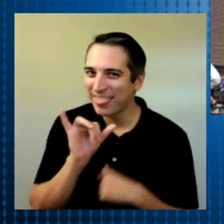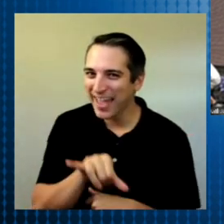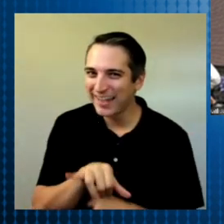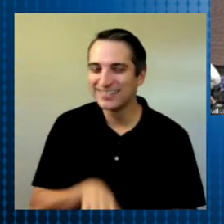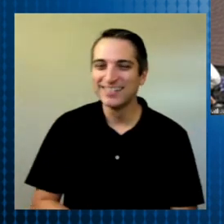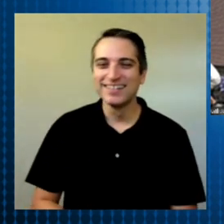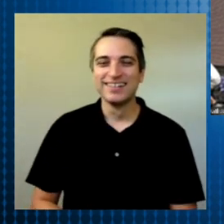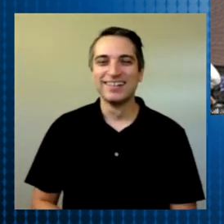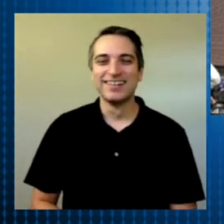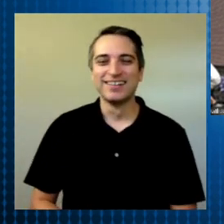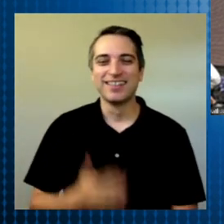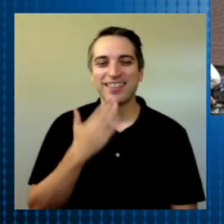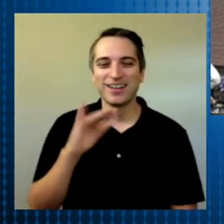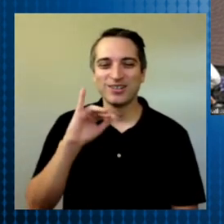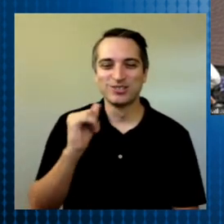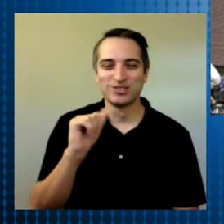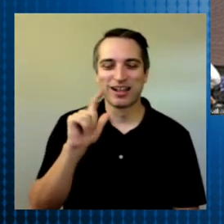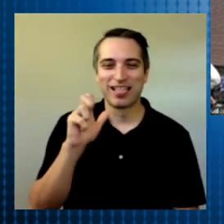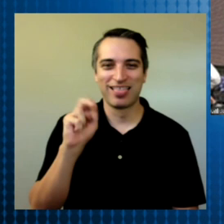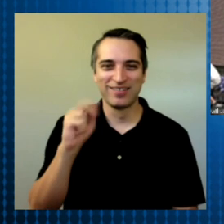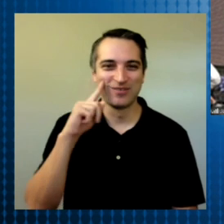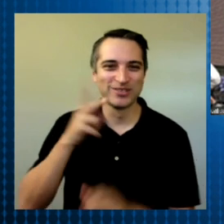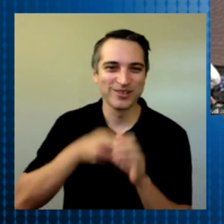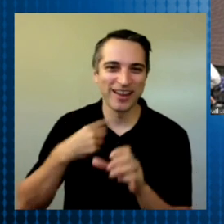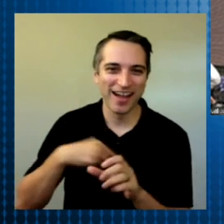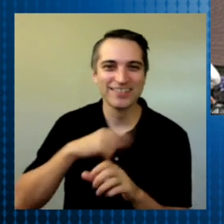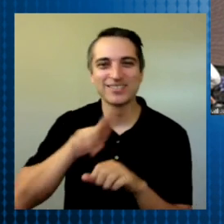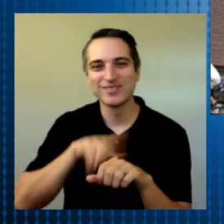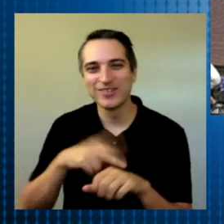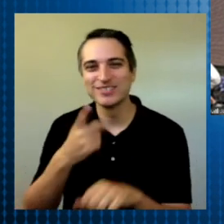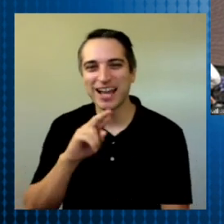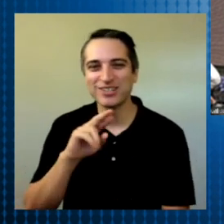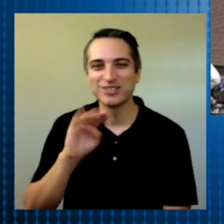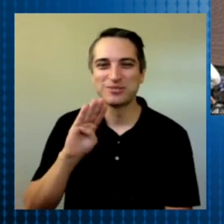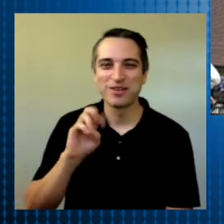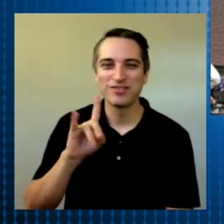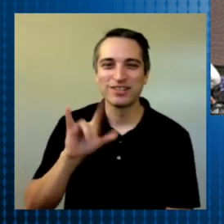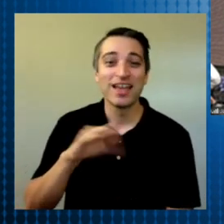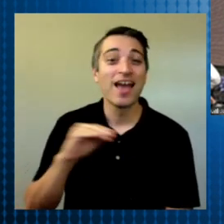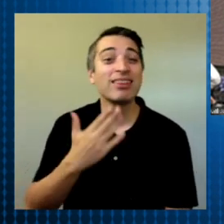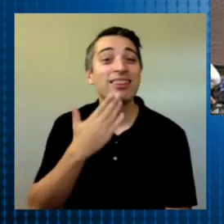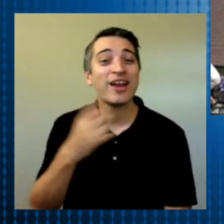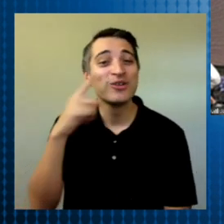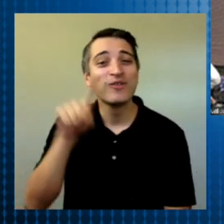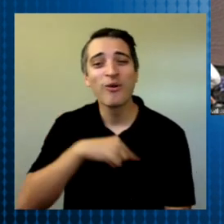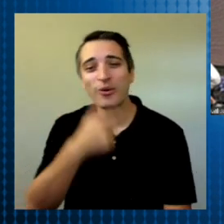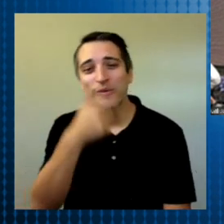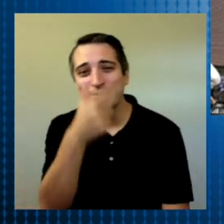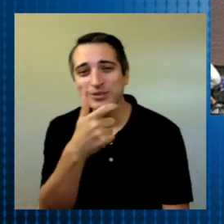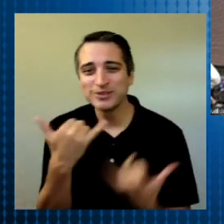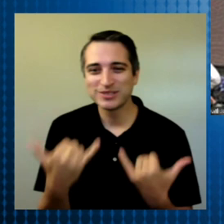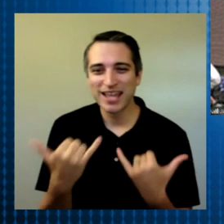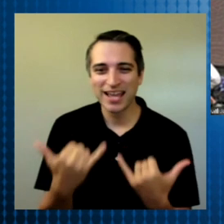Certainly, thank you, Dalen, for joining us. Of course, Dr. Beverly. And thank all of you for tuning in today. We'll have